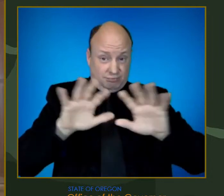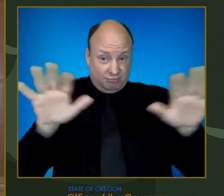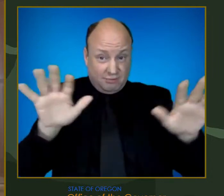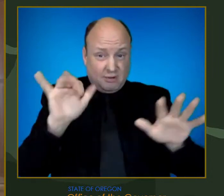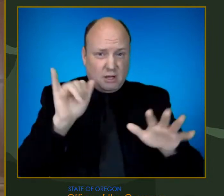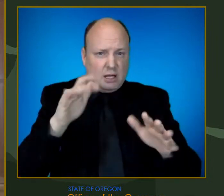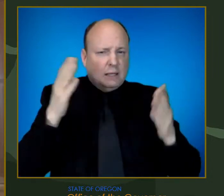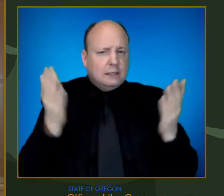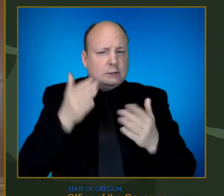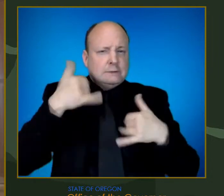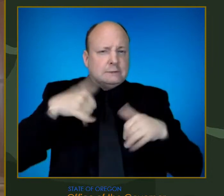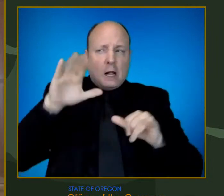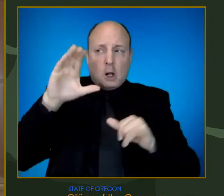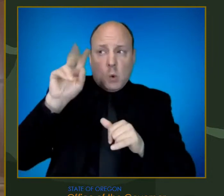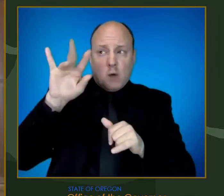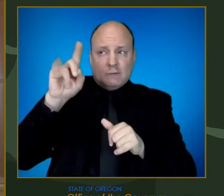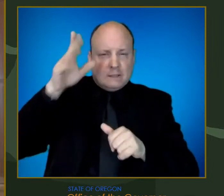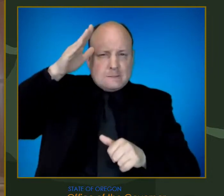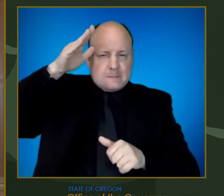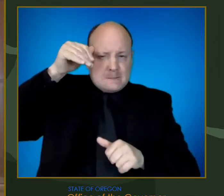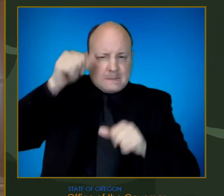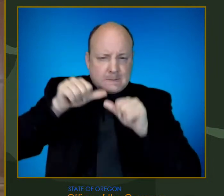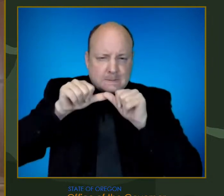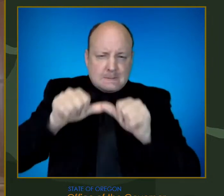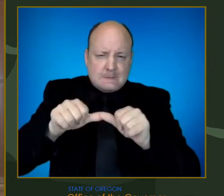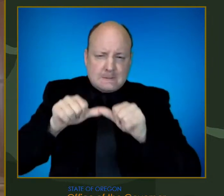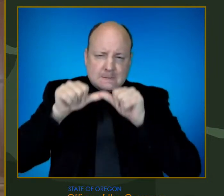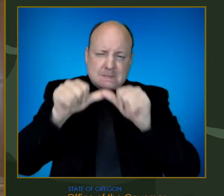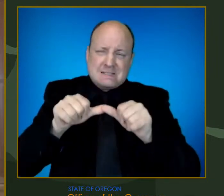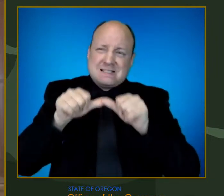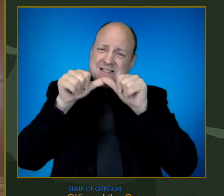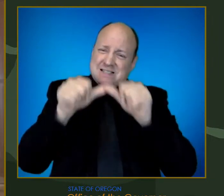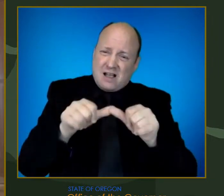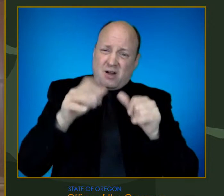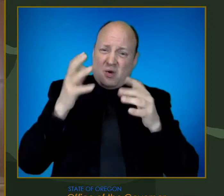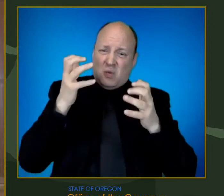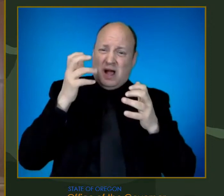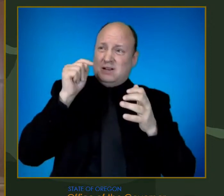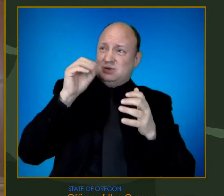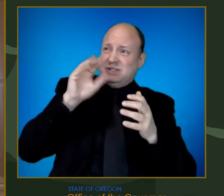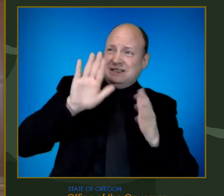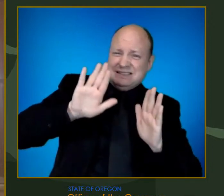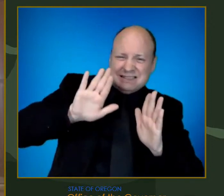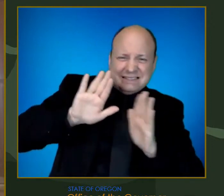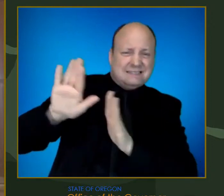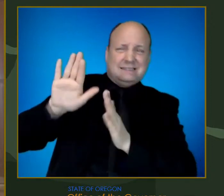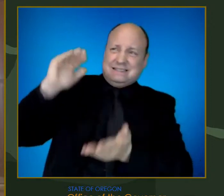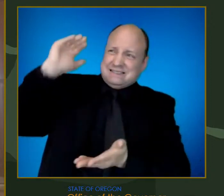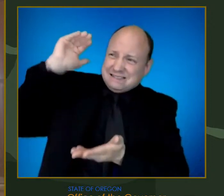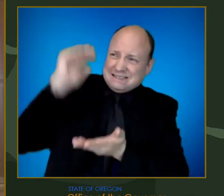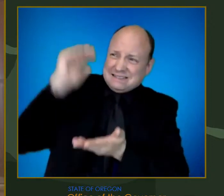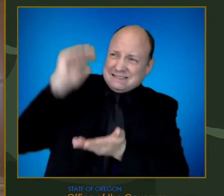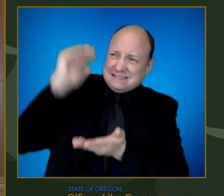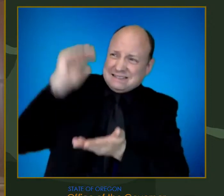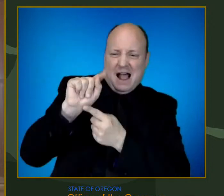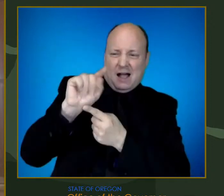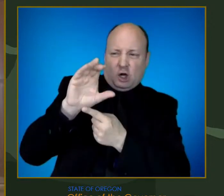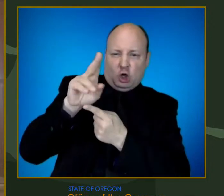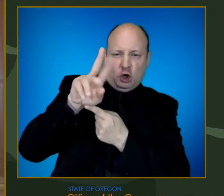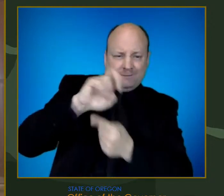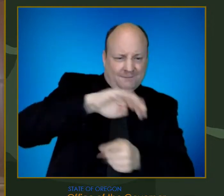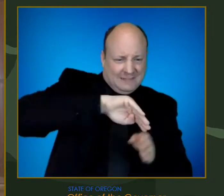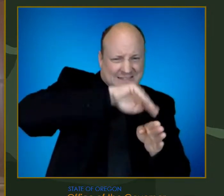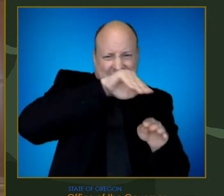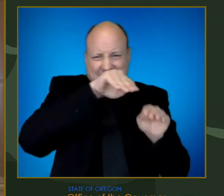again, COVID will not surrender. But in the face of rising cases, we know that this time can be different,